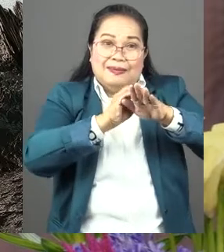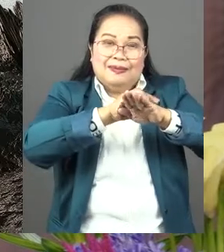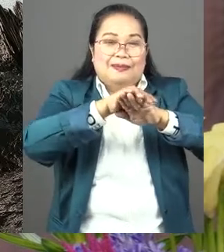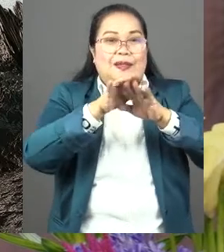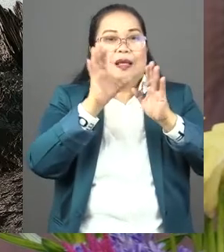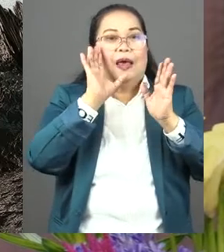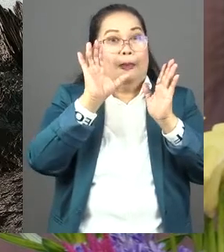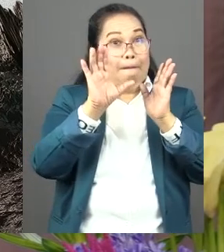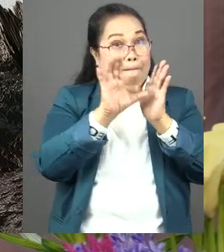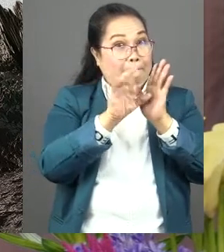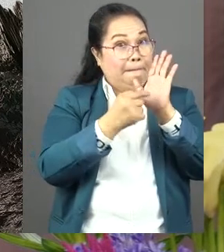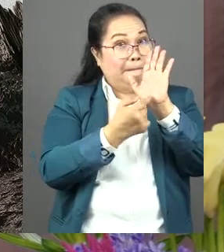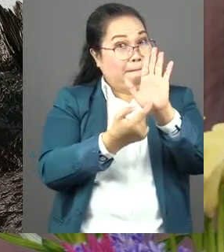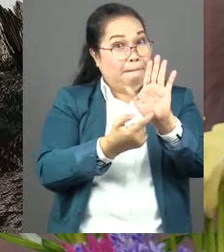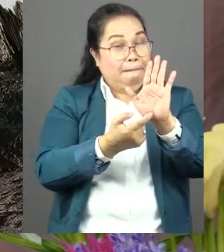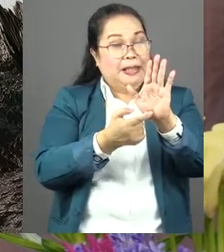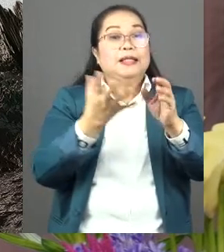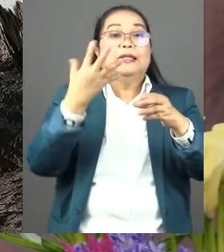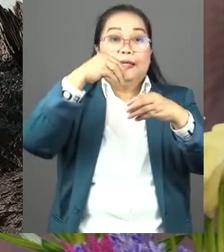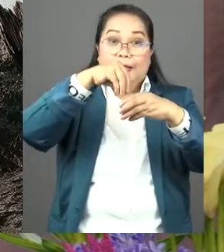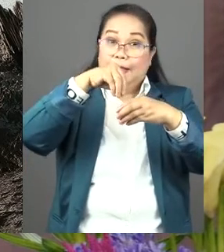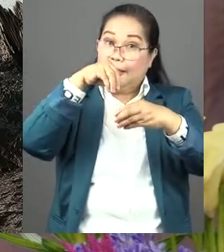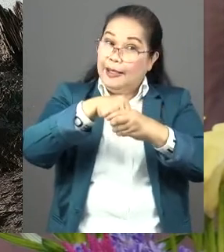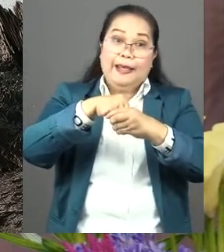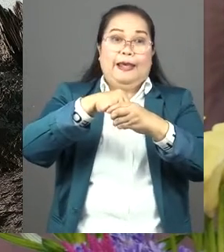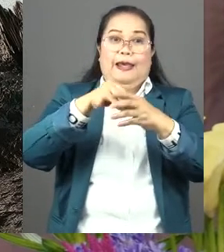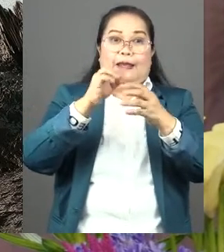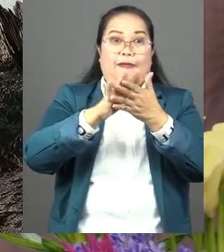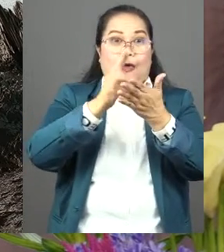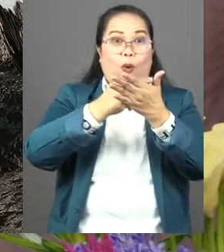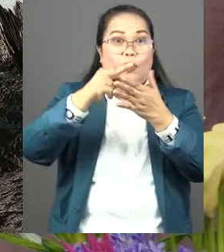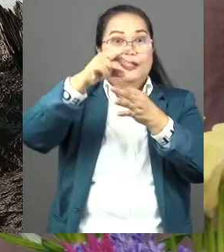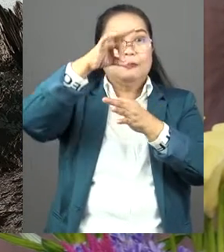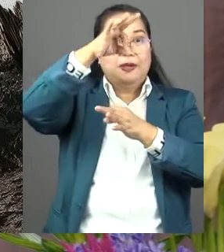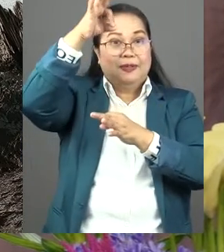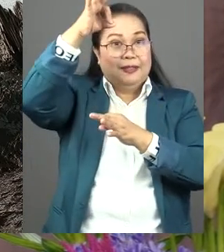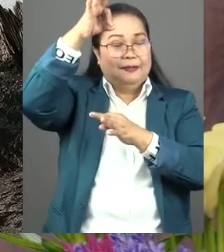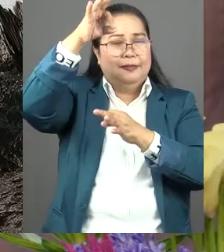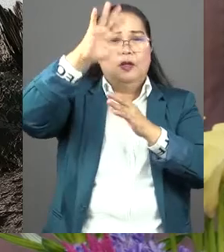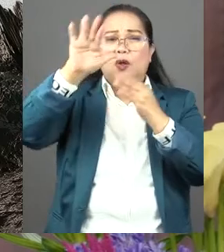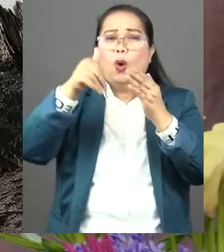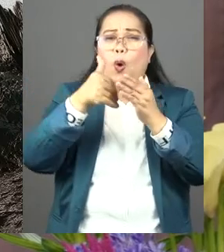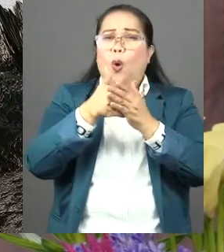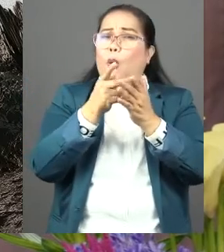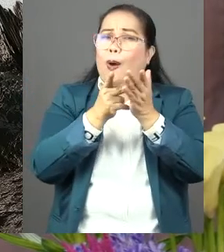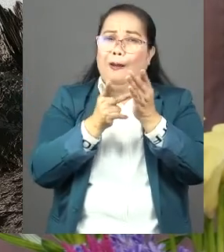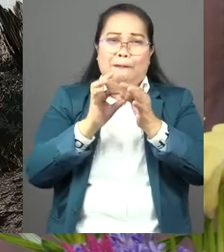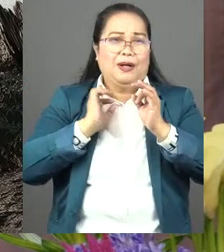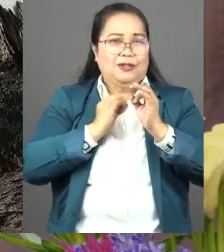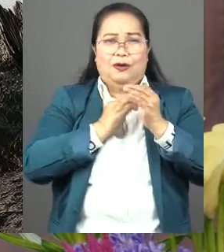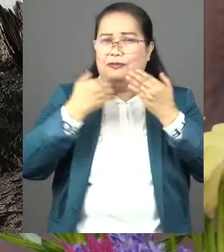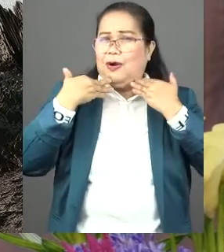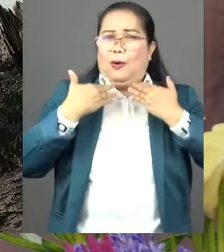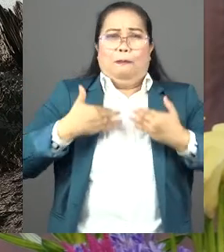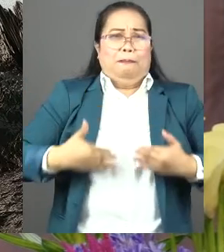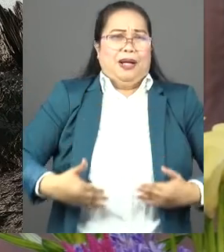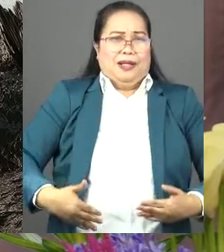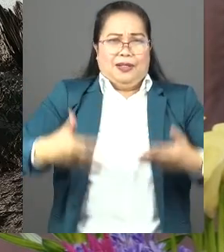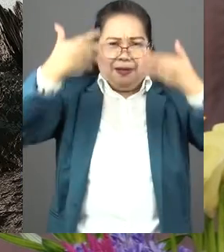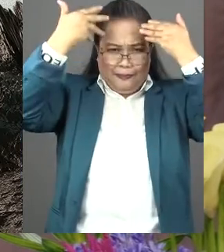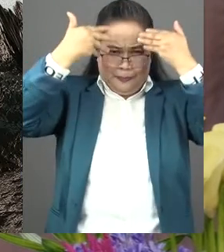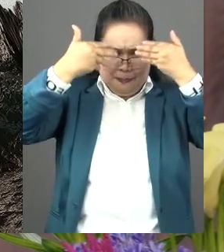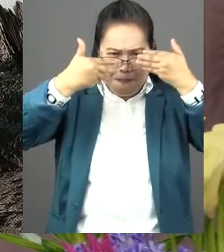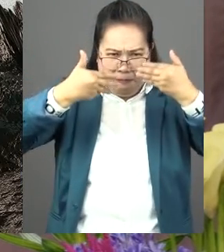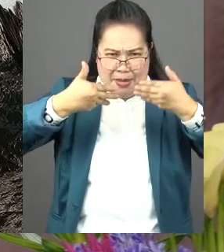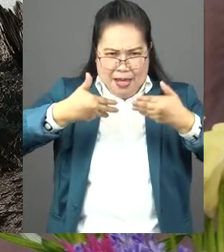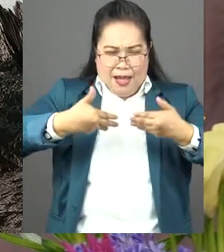picture, again, of pleroo. We are saturated by the Holy Spirit so that every part of our being, That's our mind,